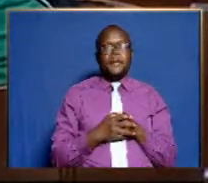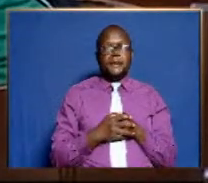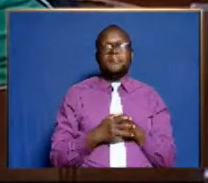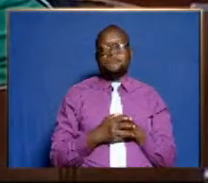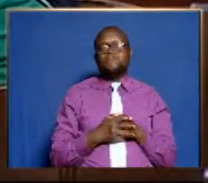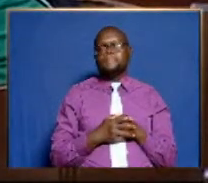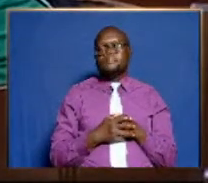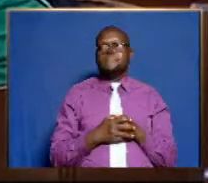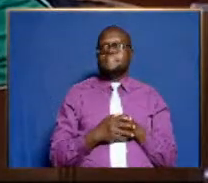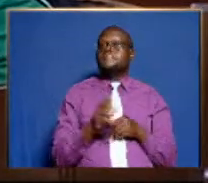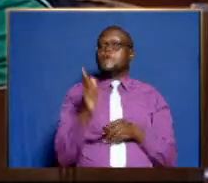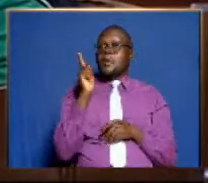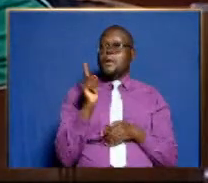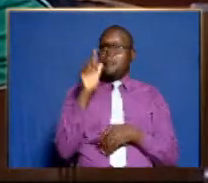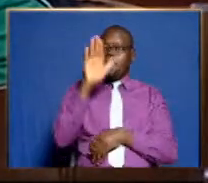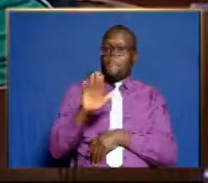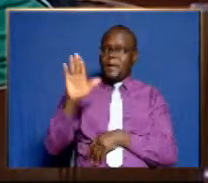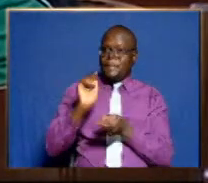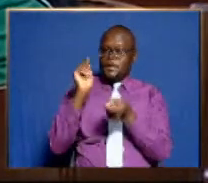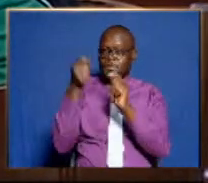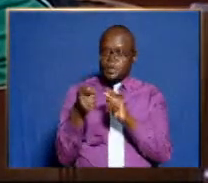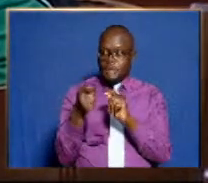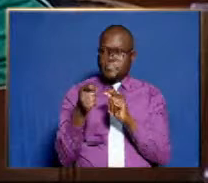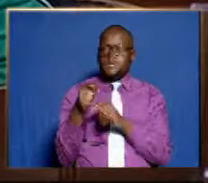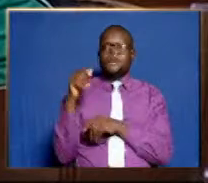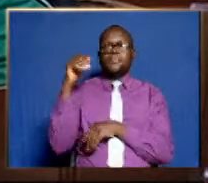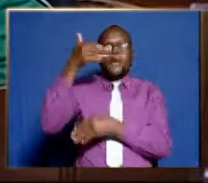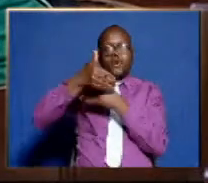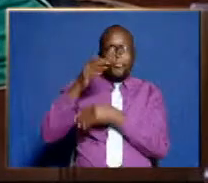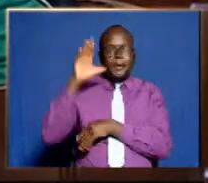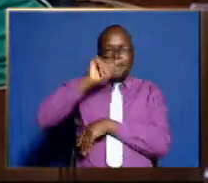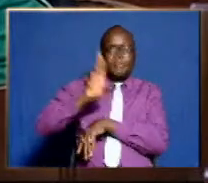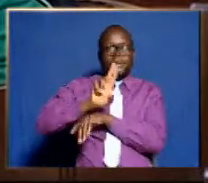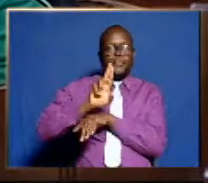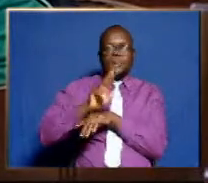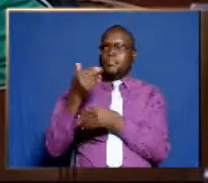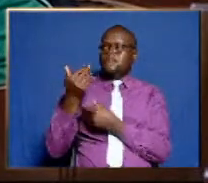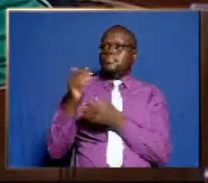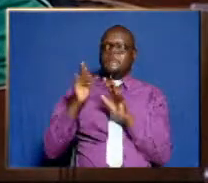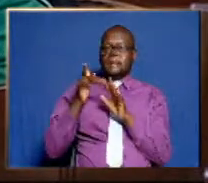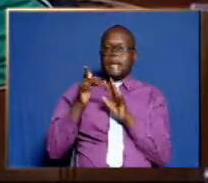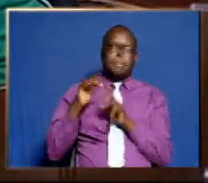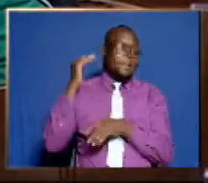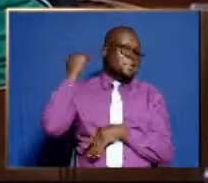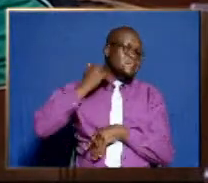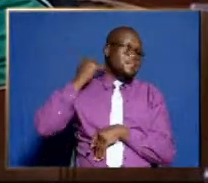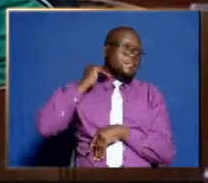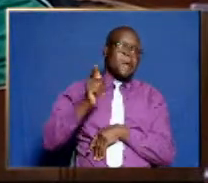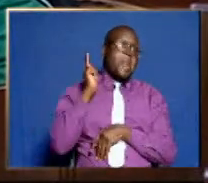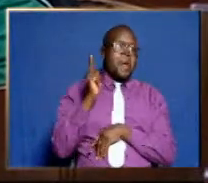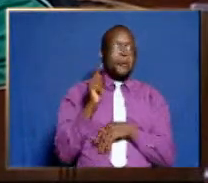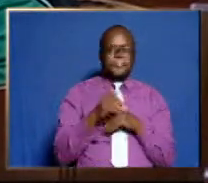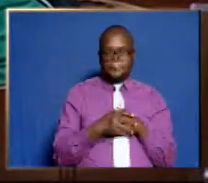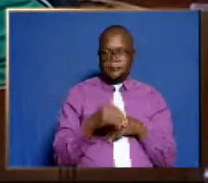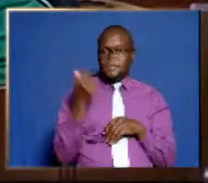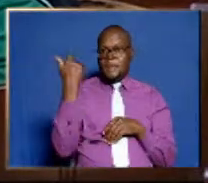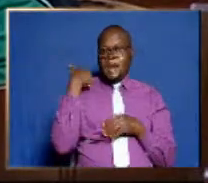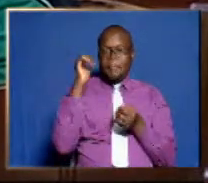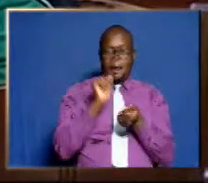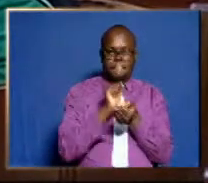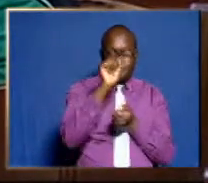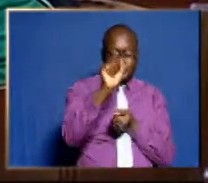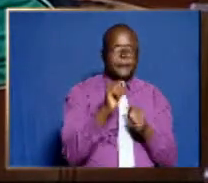bill for an act of parliament to amend the Computer Misuse and Cybercrimes Act. Order number